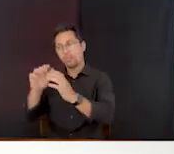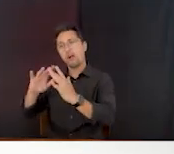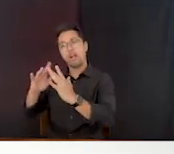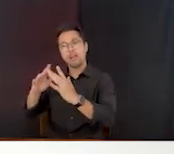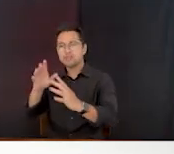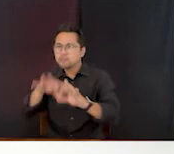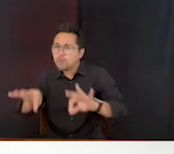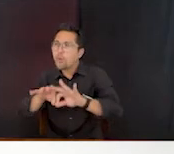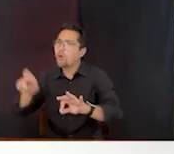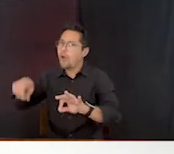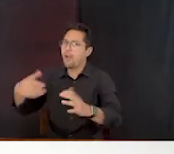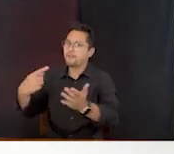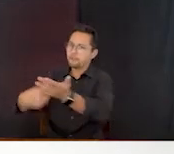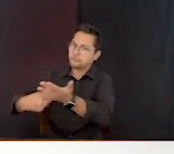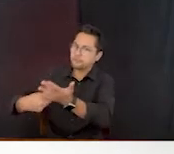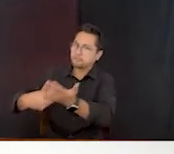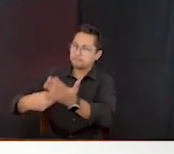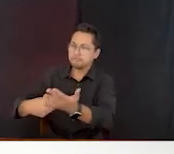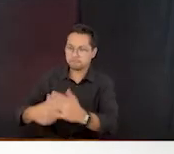those things as well.